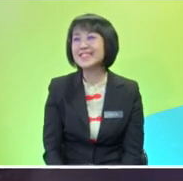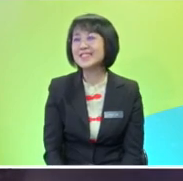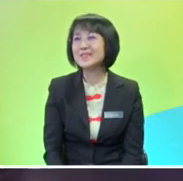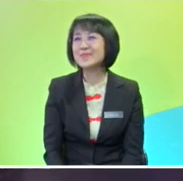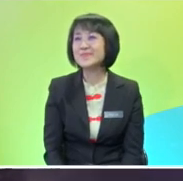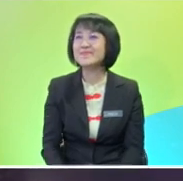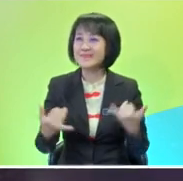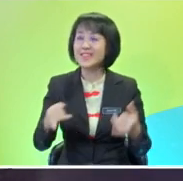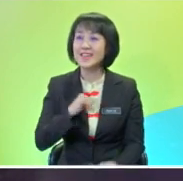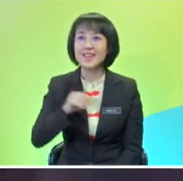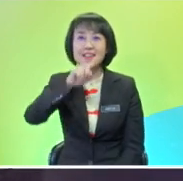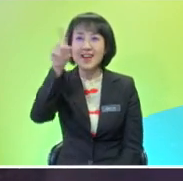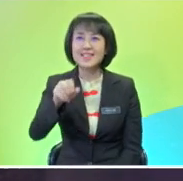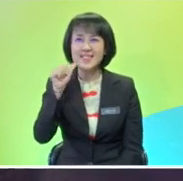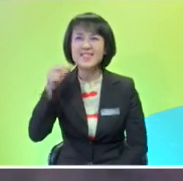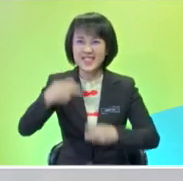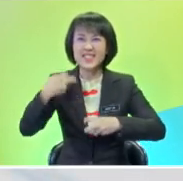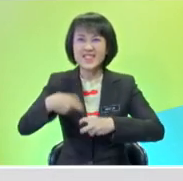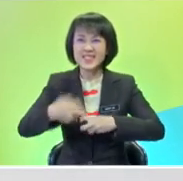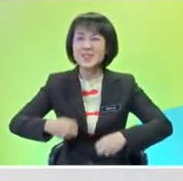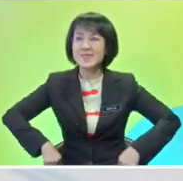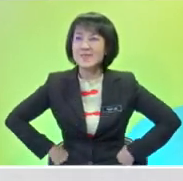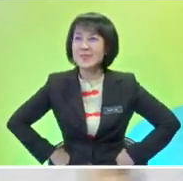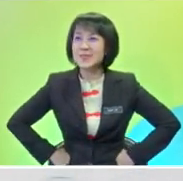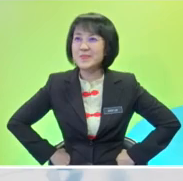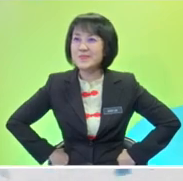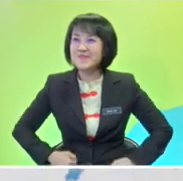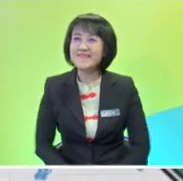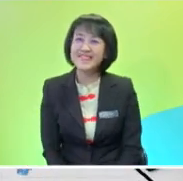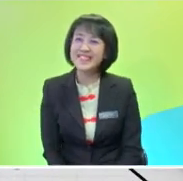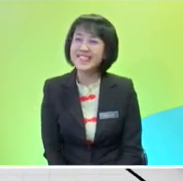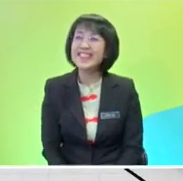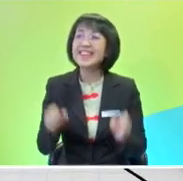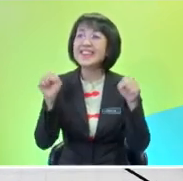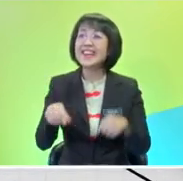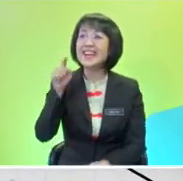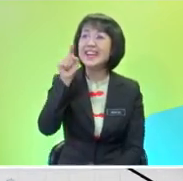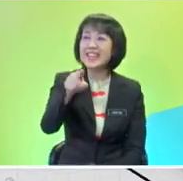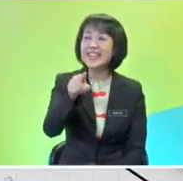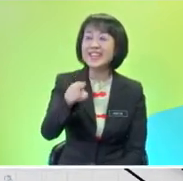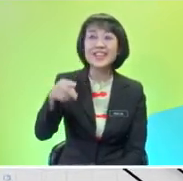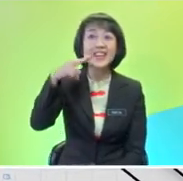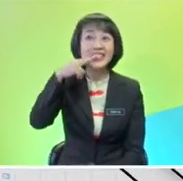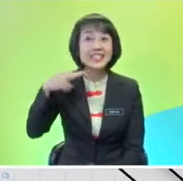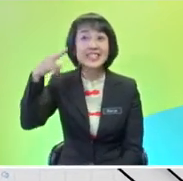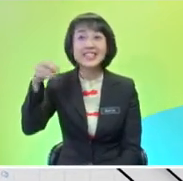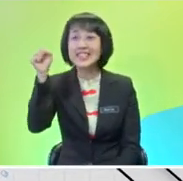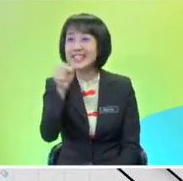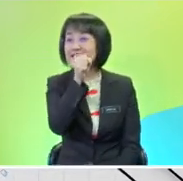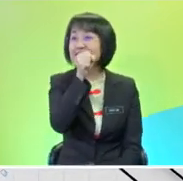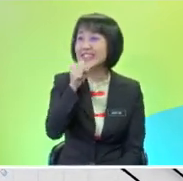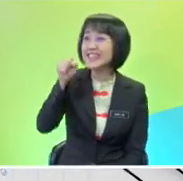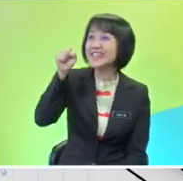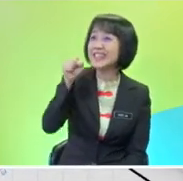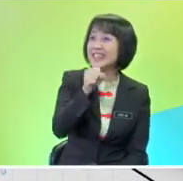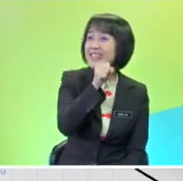I'm going to ask Irene a difficult one too. Mm. Irene, can you sing?